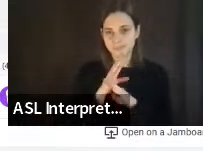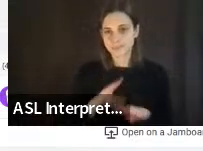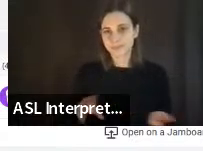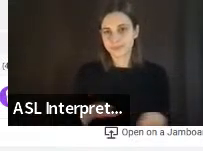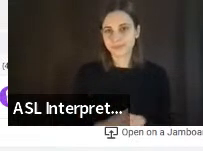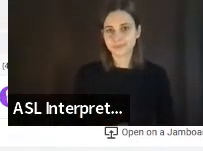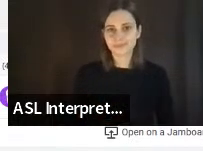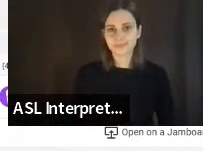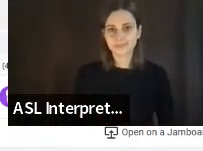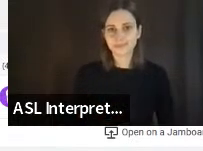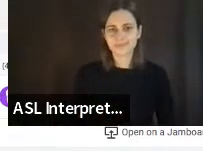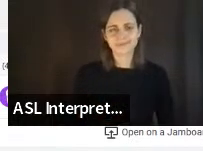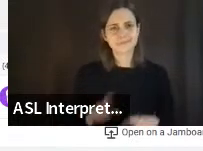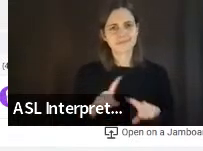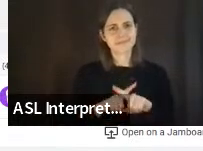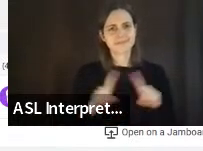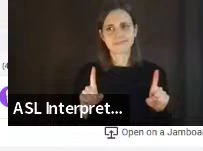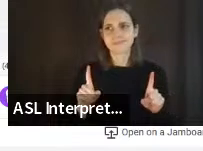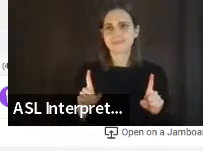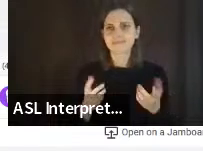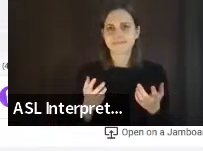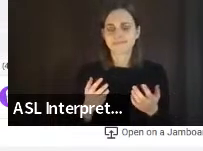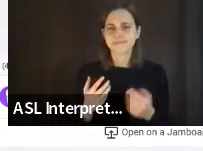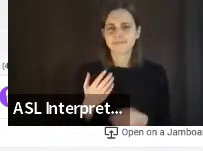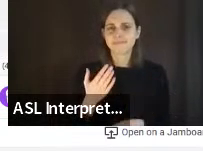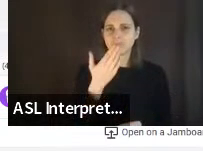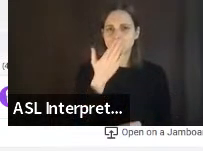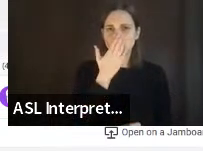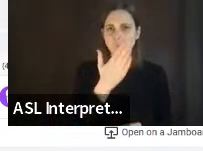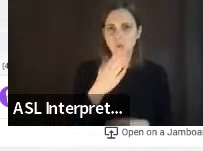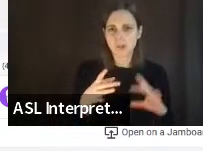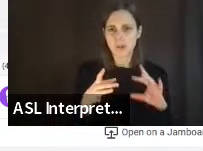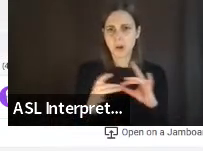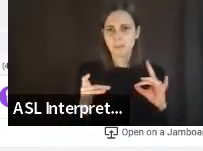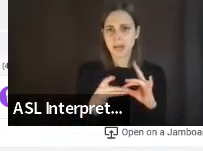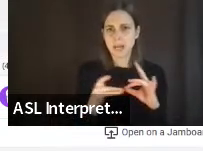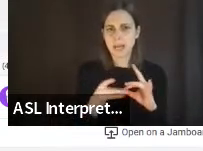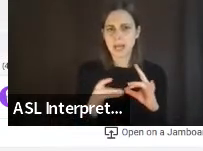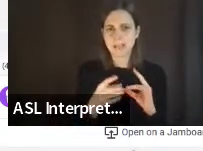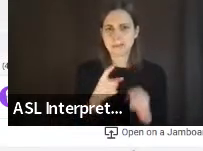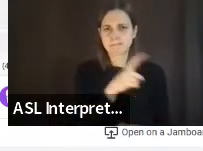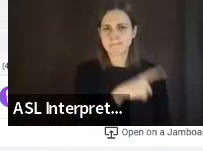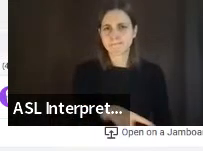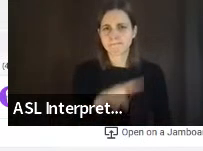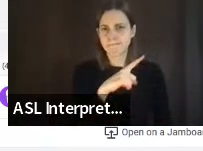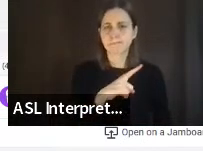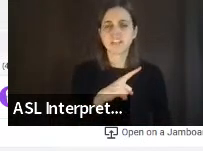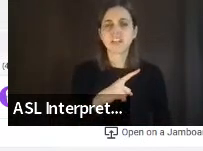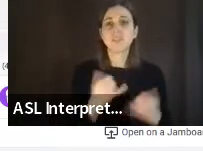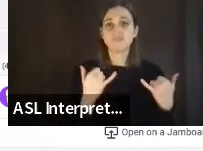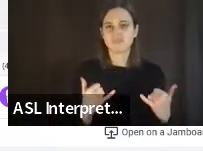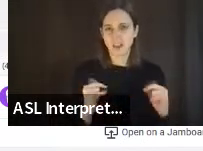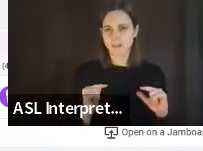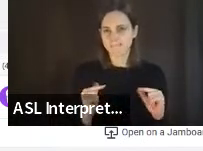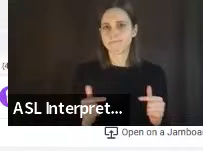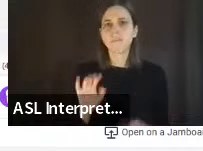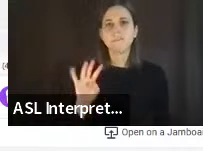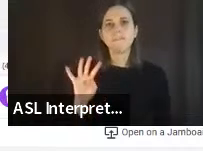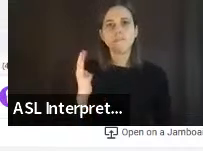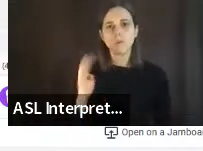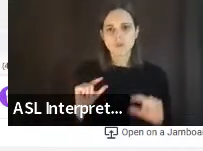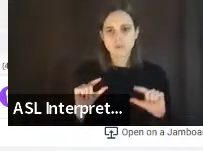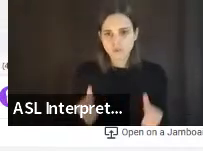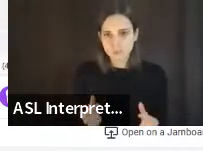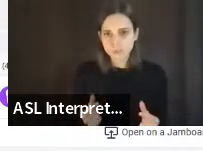Really good, thoughtful comments that are captured here. So with that, I will move to our fourth group, which to report